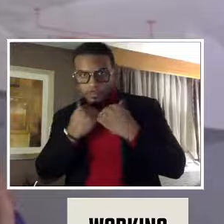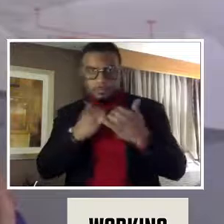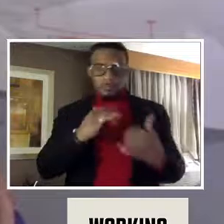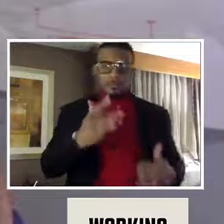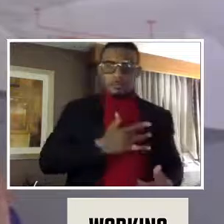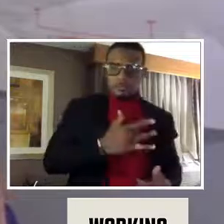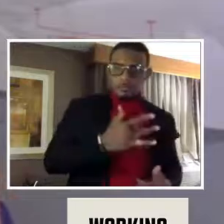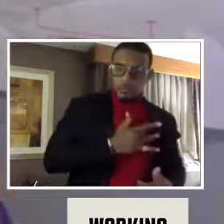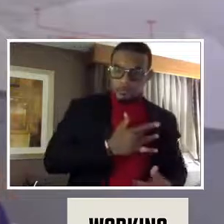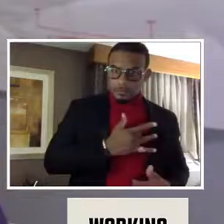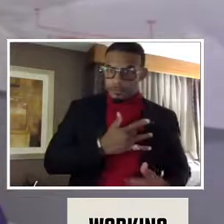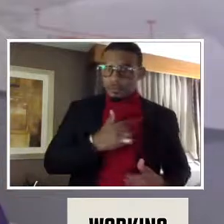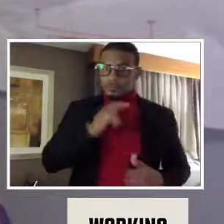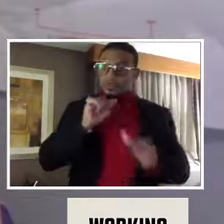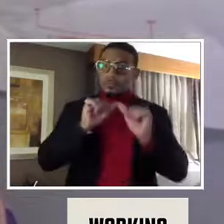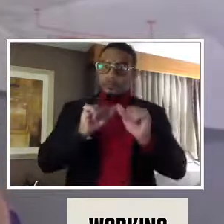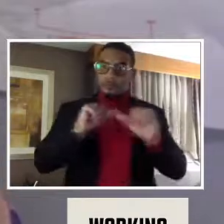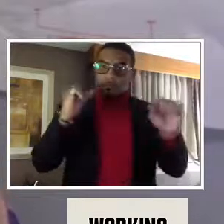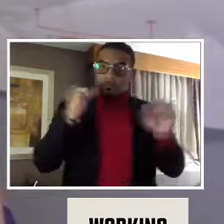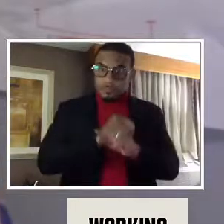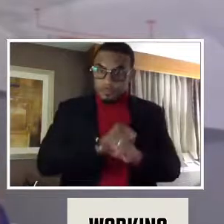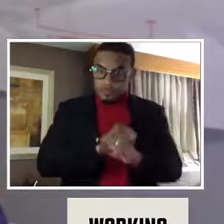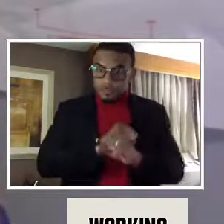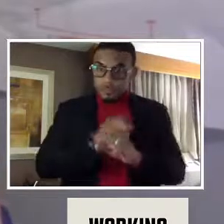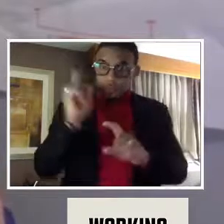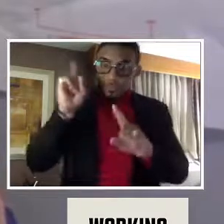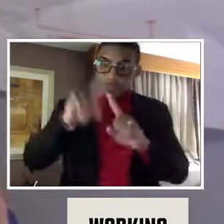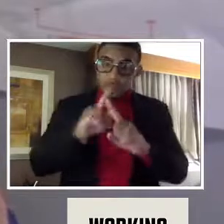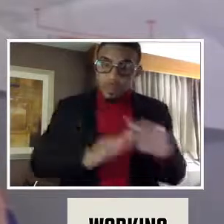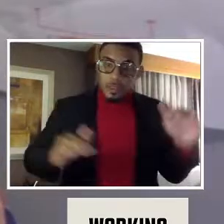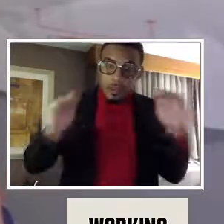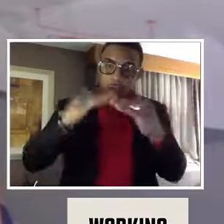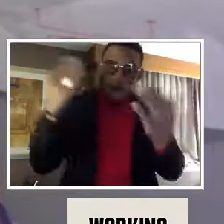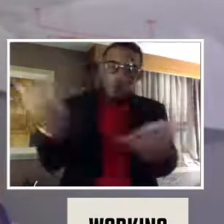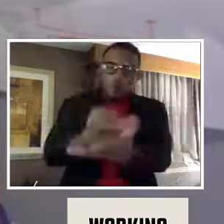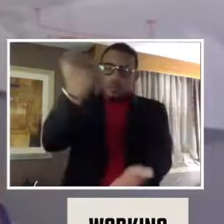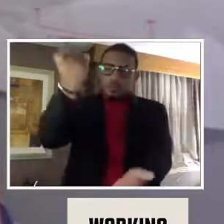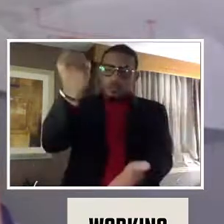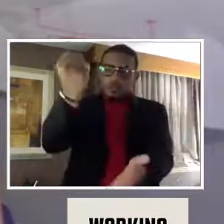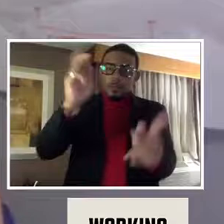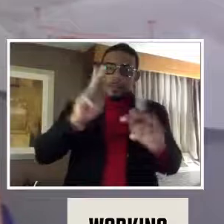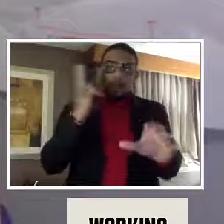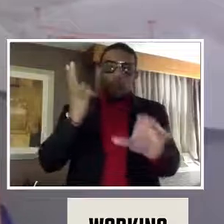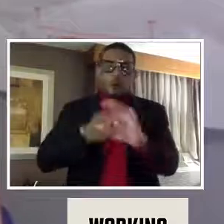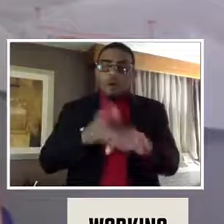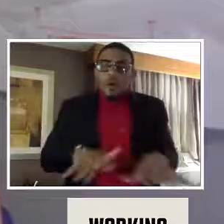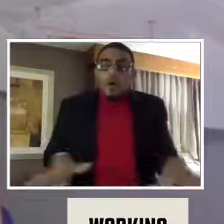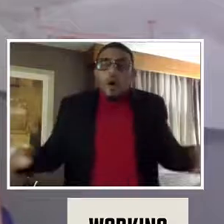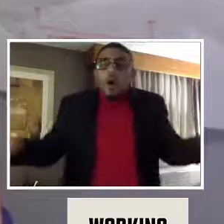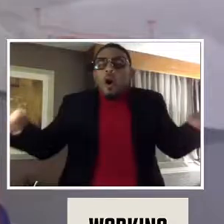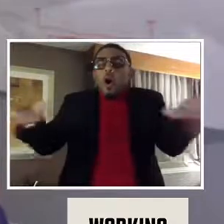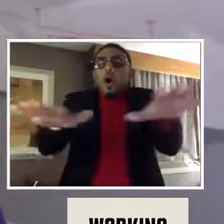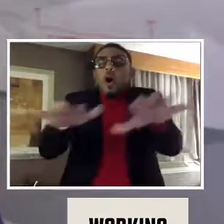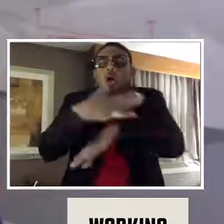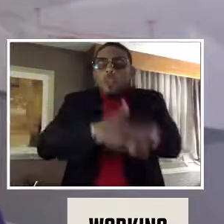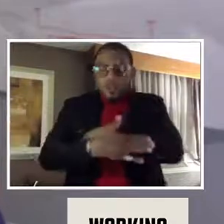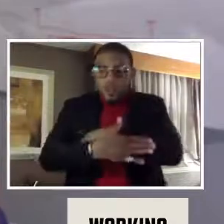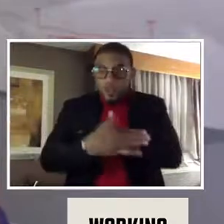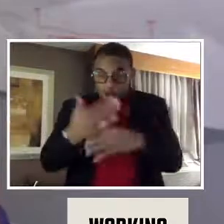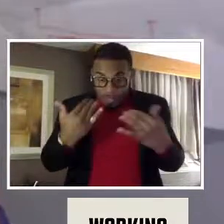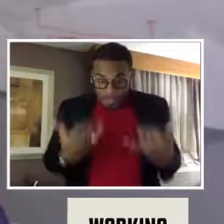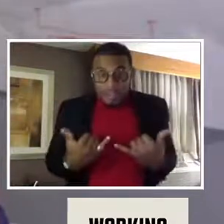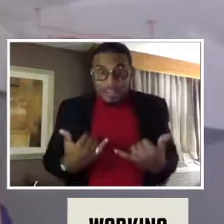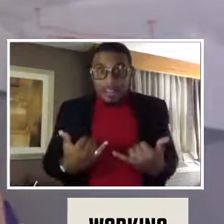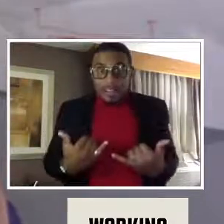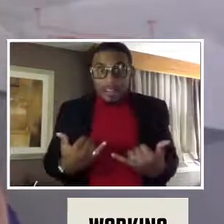to our hearts, and we will continue to fight until justice is won. People are joining from all over the country right